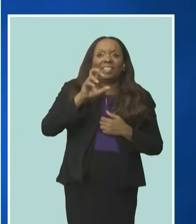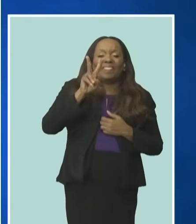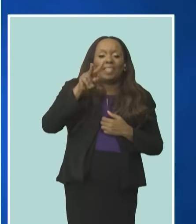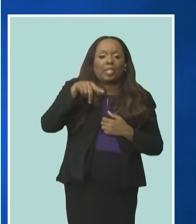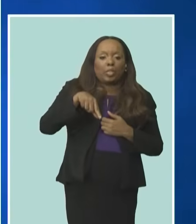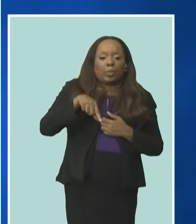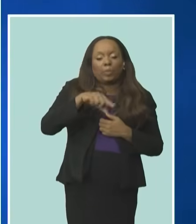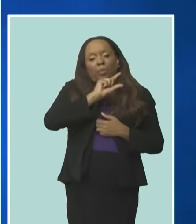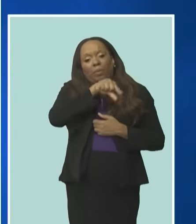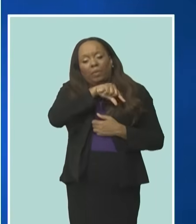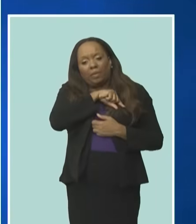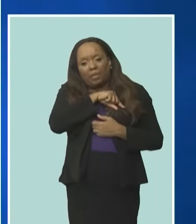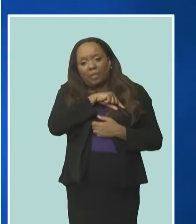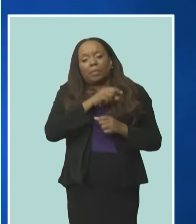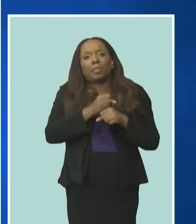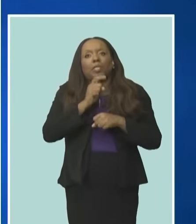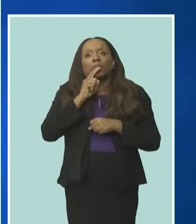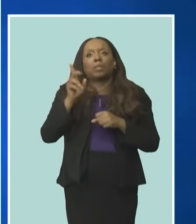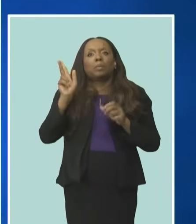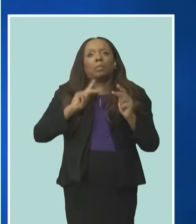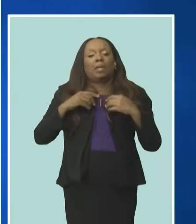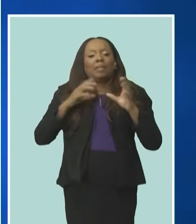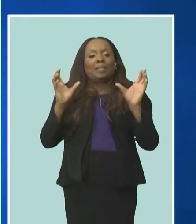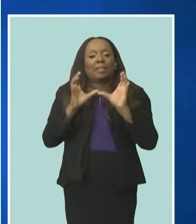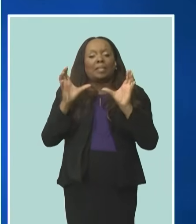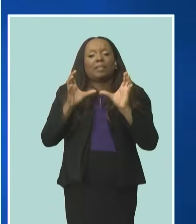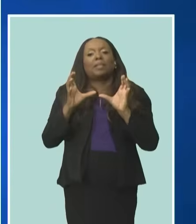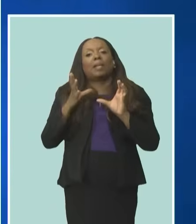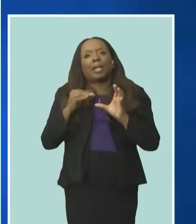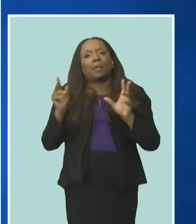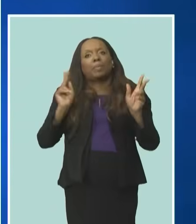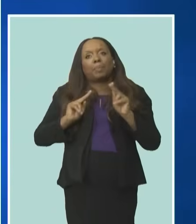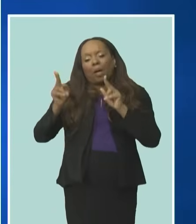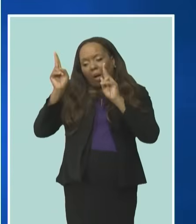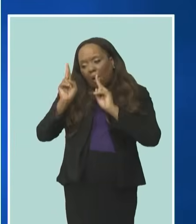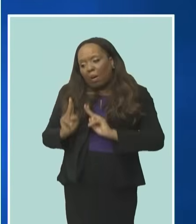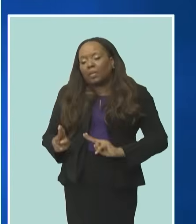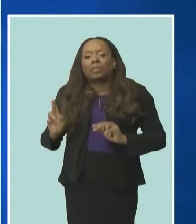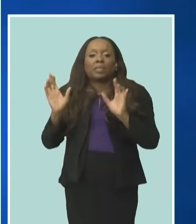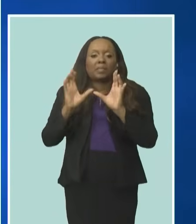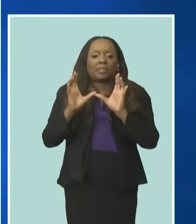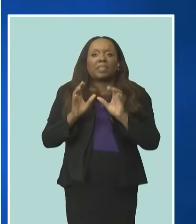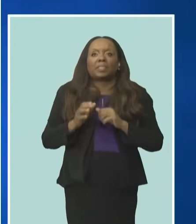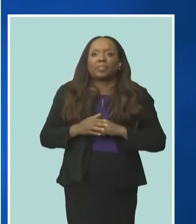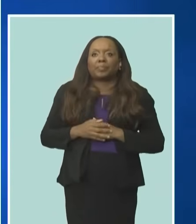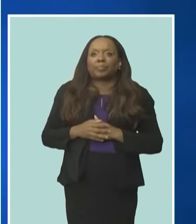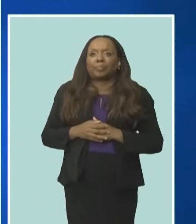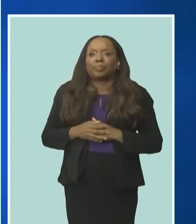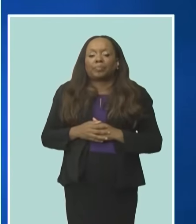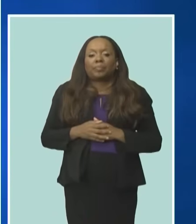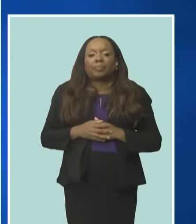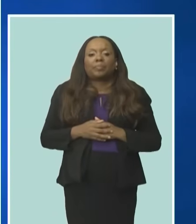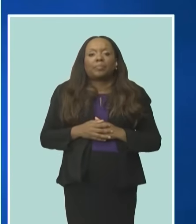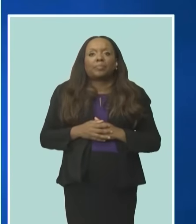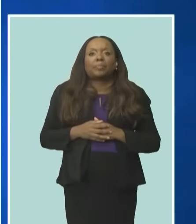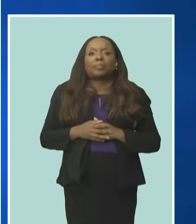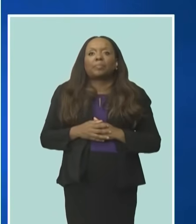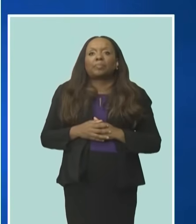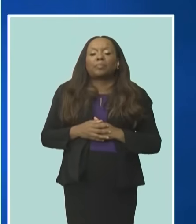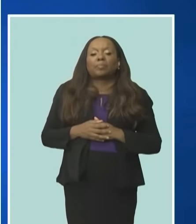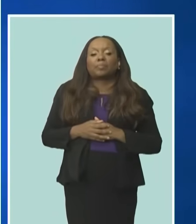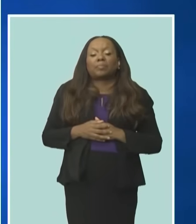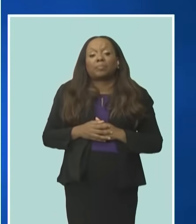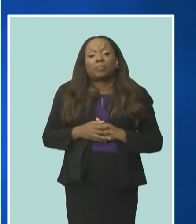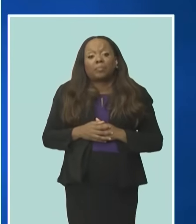giving graduates a credential recognized across the region. Graduates, today you stand as part of a growing group of